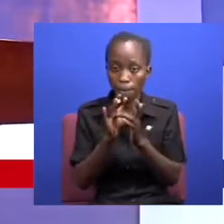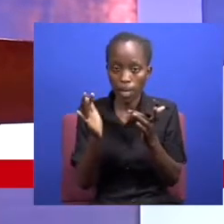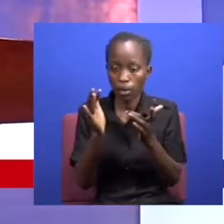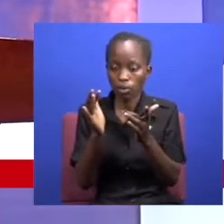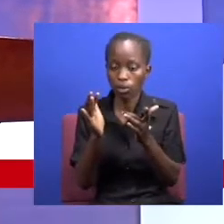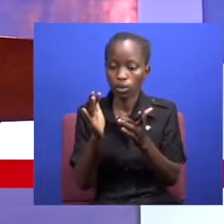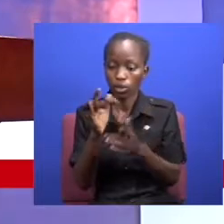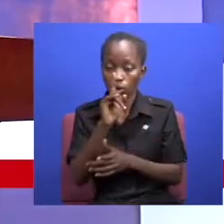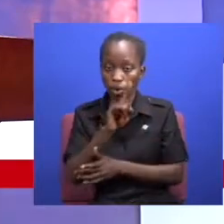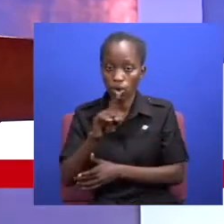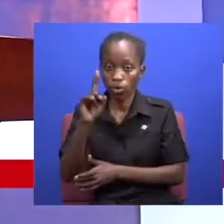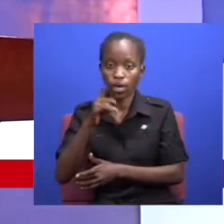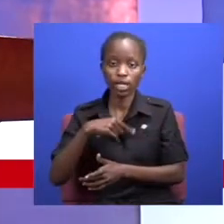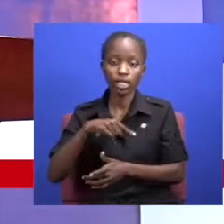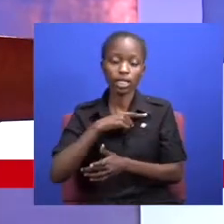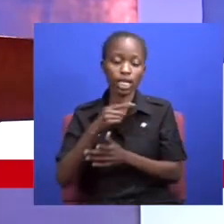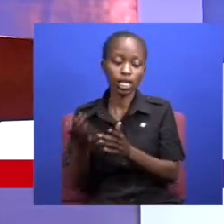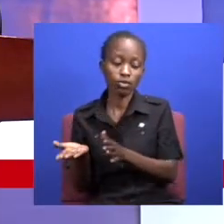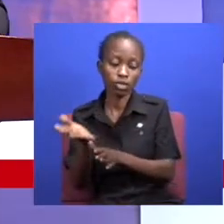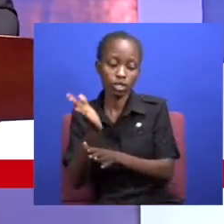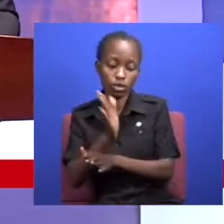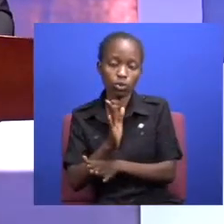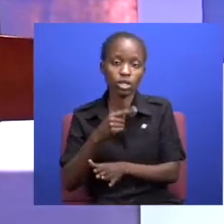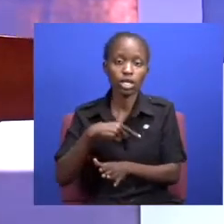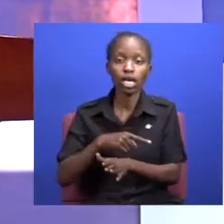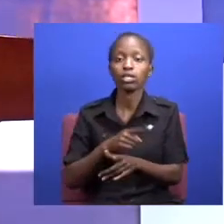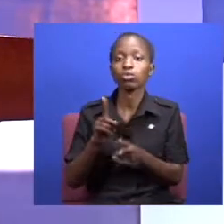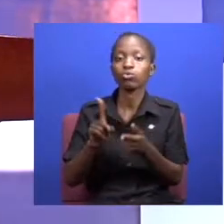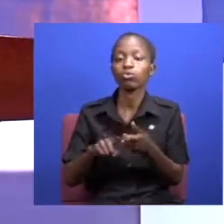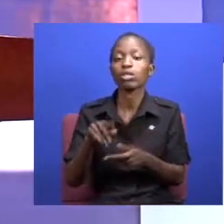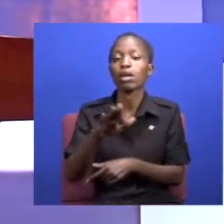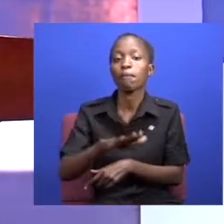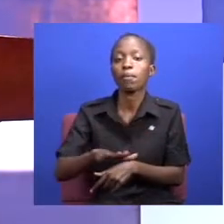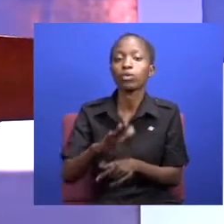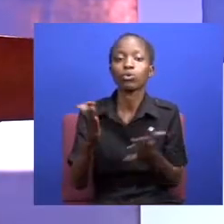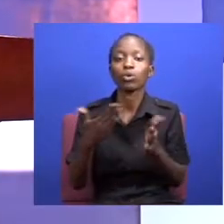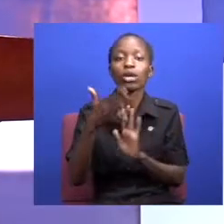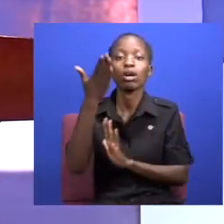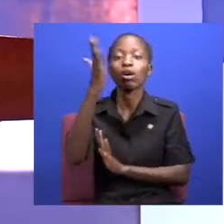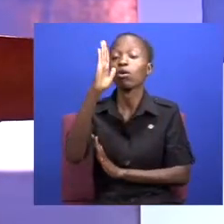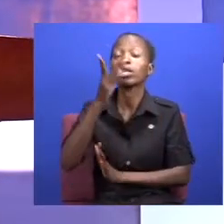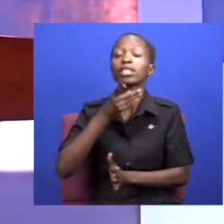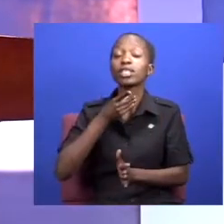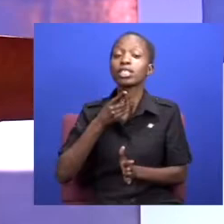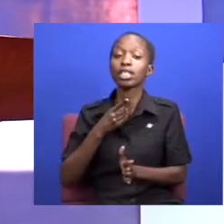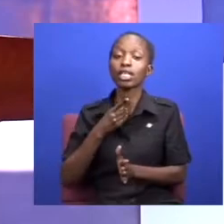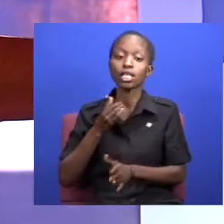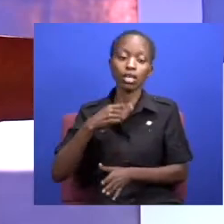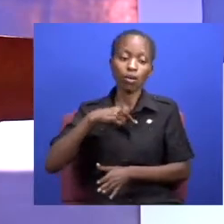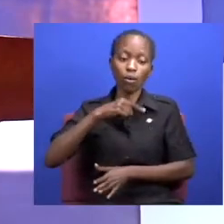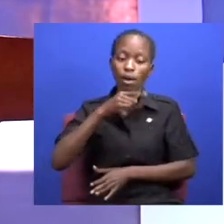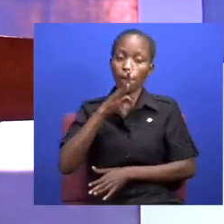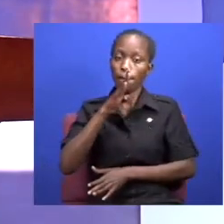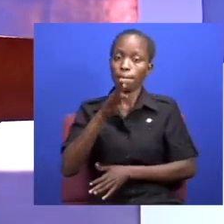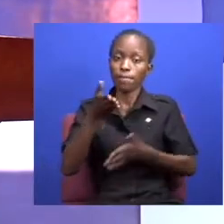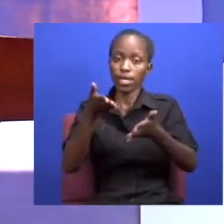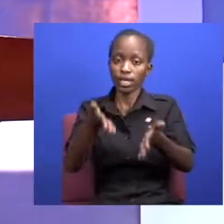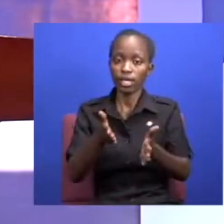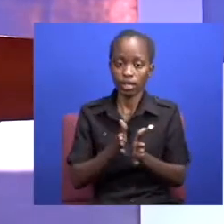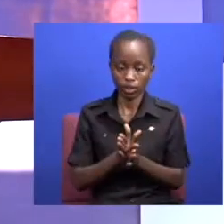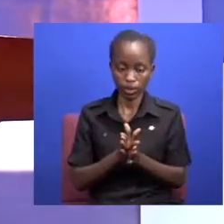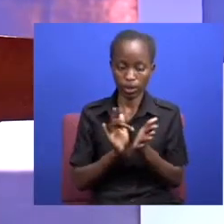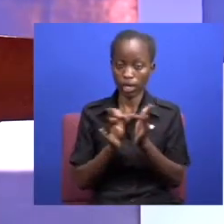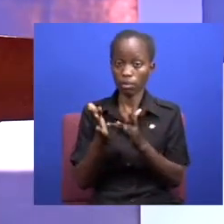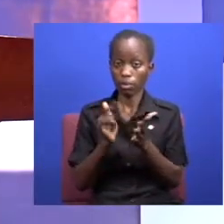indeed corrects us and restores us to the place where God desires that we should be.